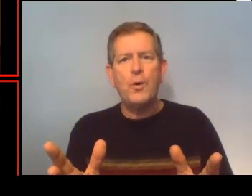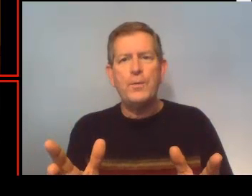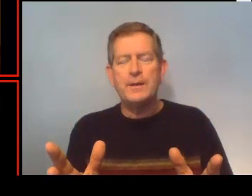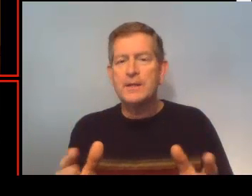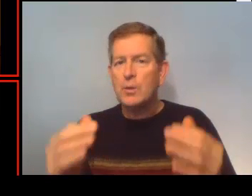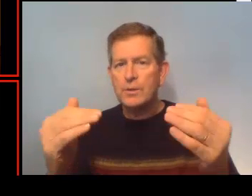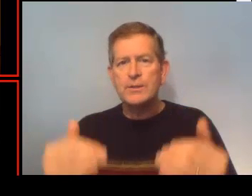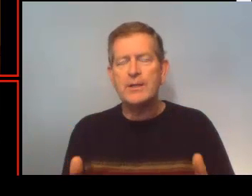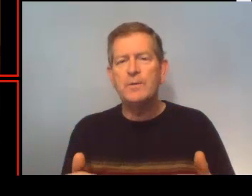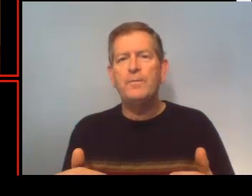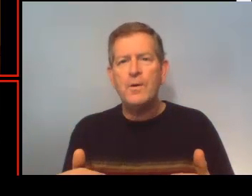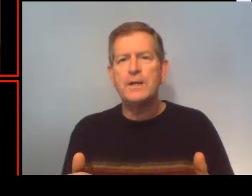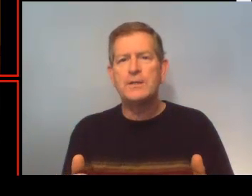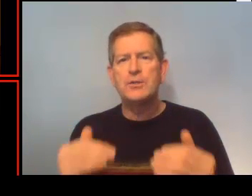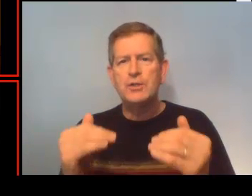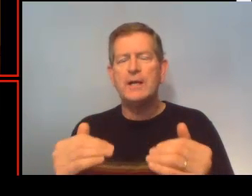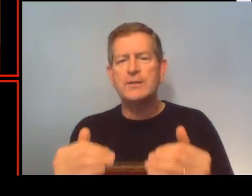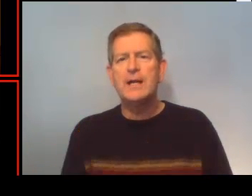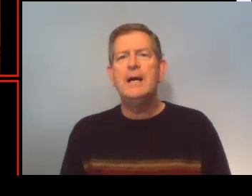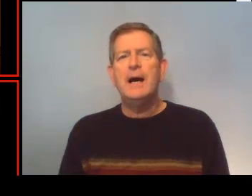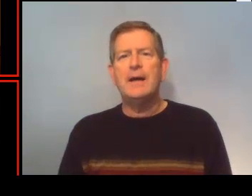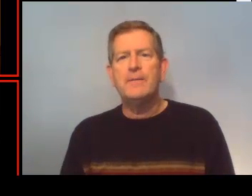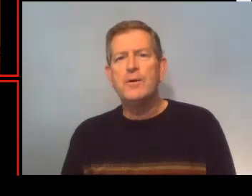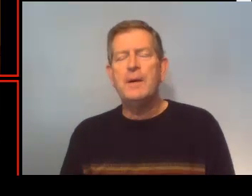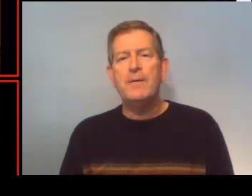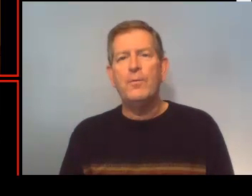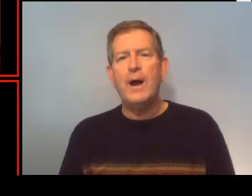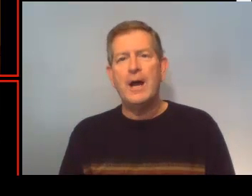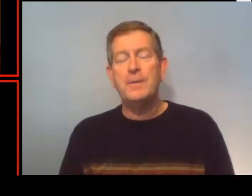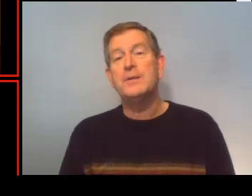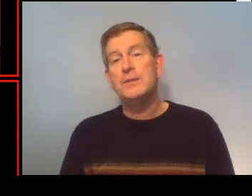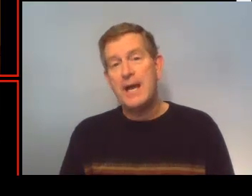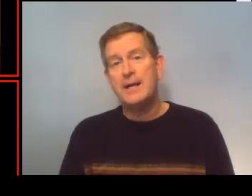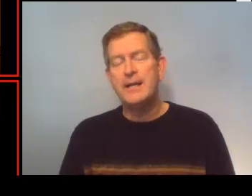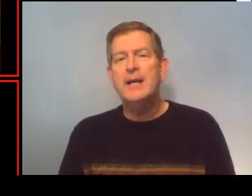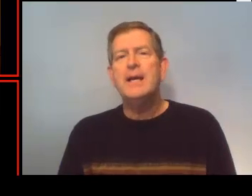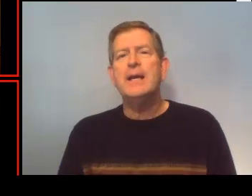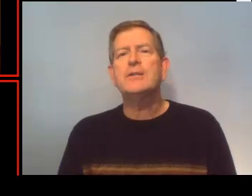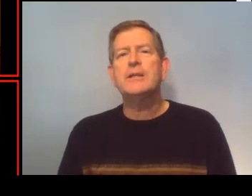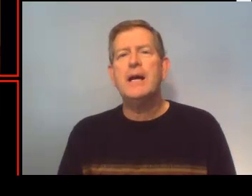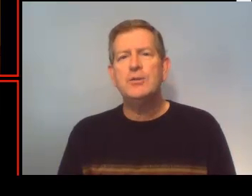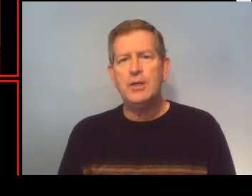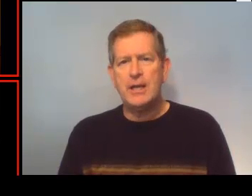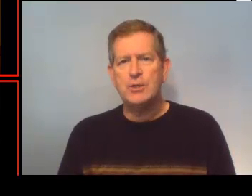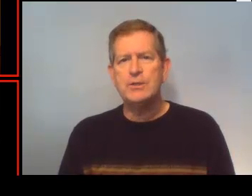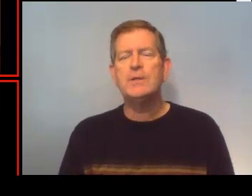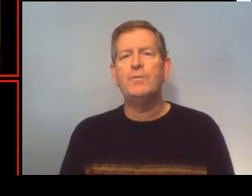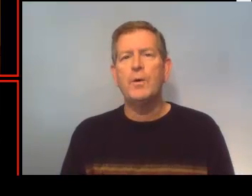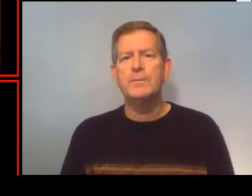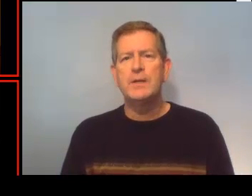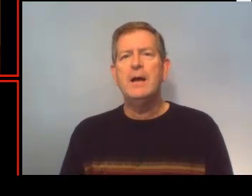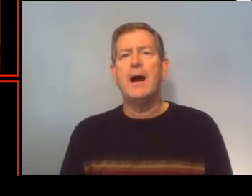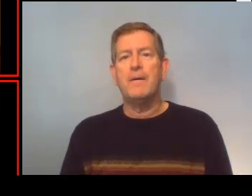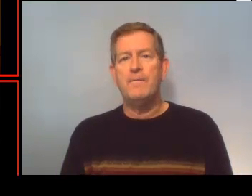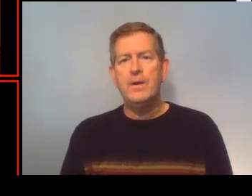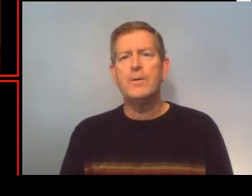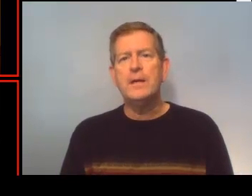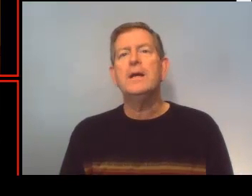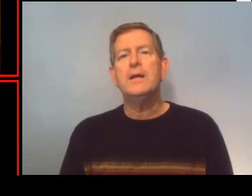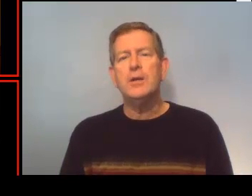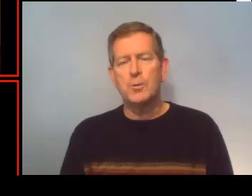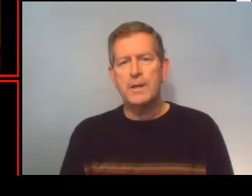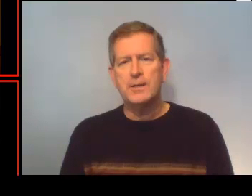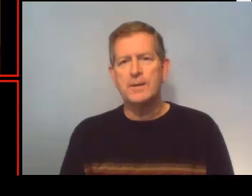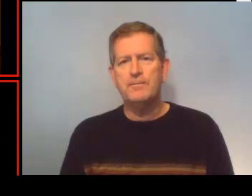very appropriate that this whole section focuses just on the verb avoir because sadly its conjugations, its forms are